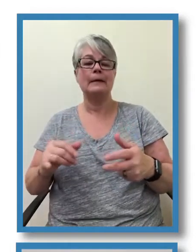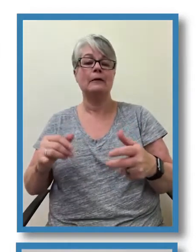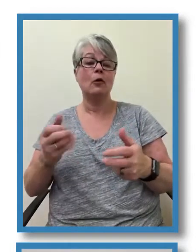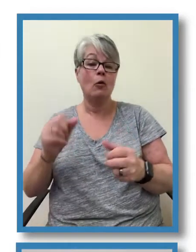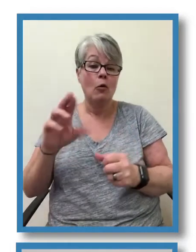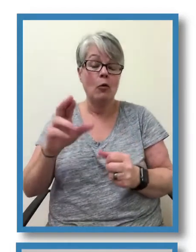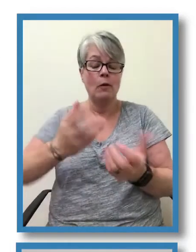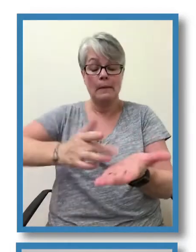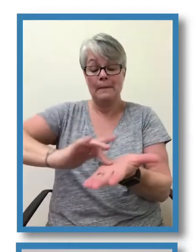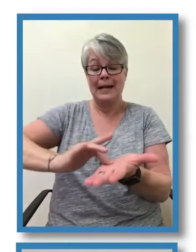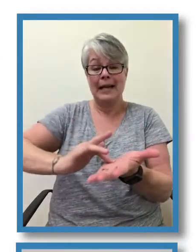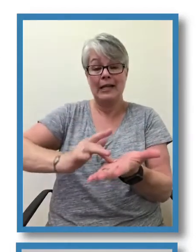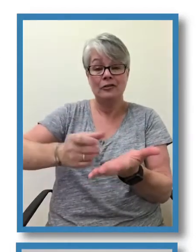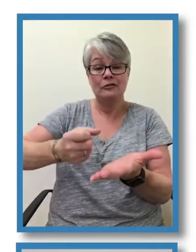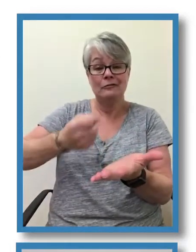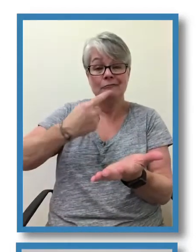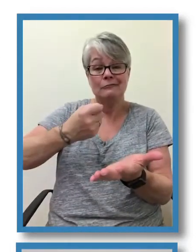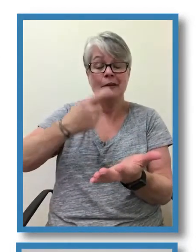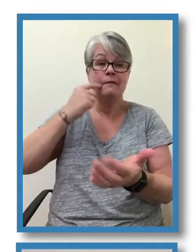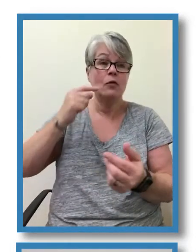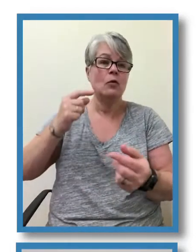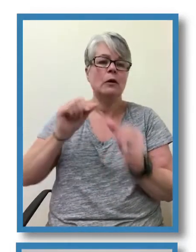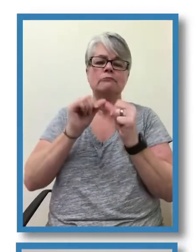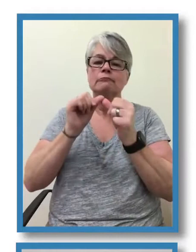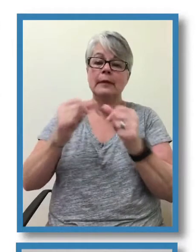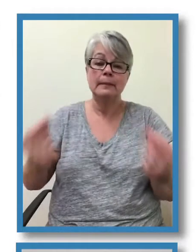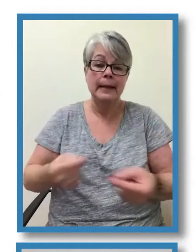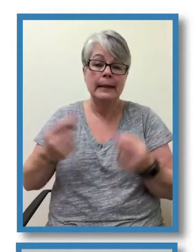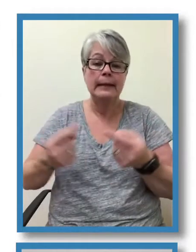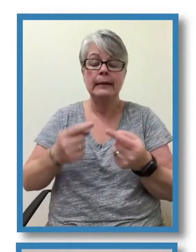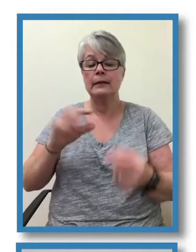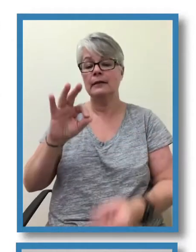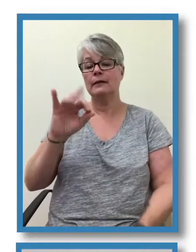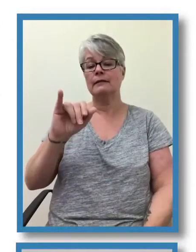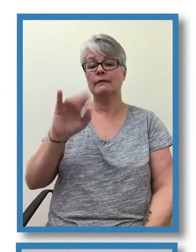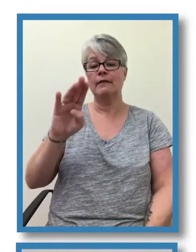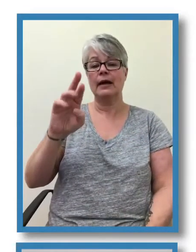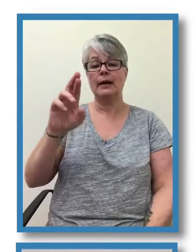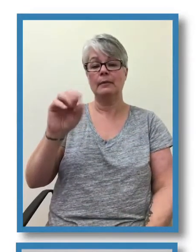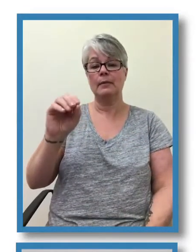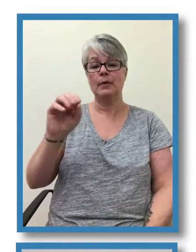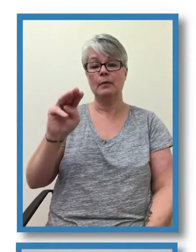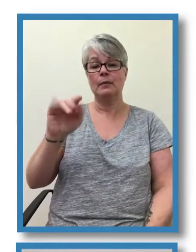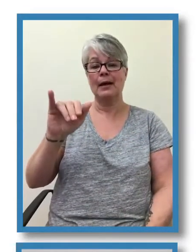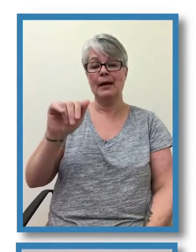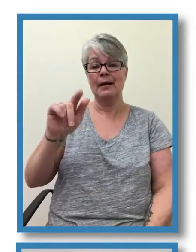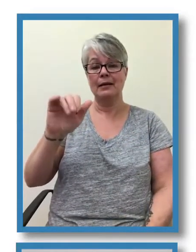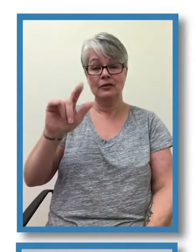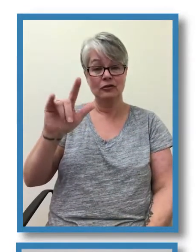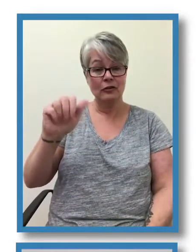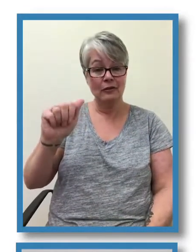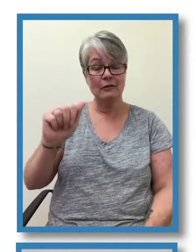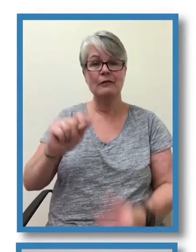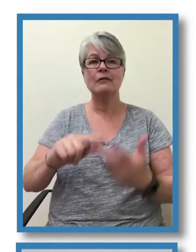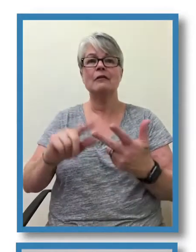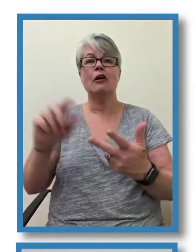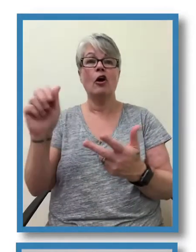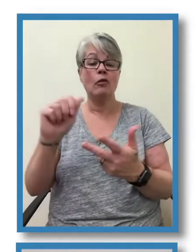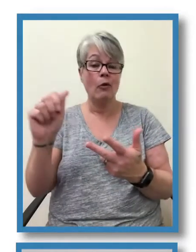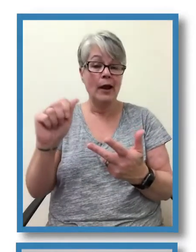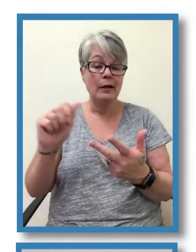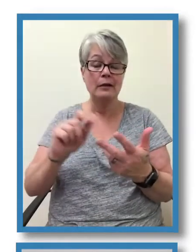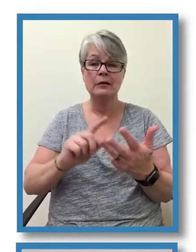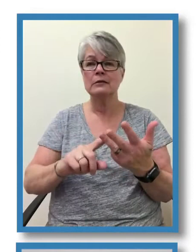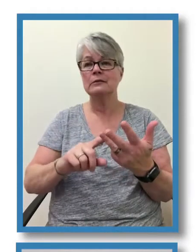on narcotics, but they may also be having an effect on a person's thinking. And then they may have depressive symptoms which need to be treated.